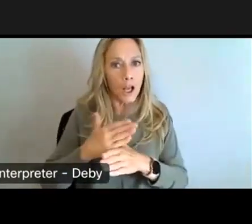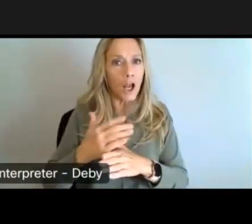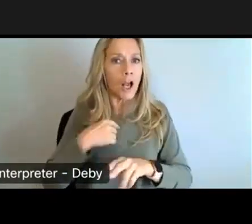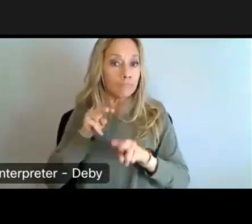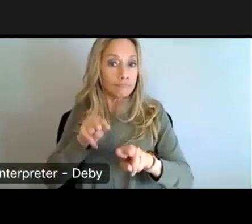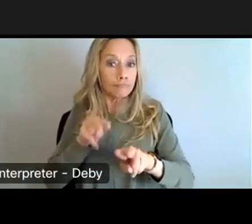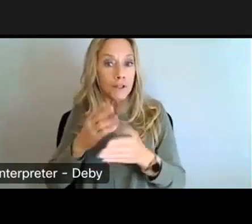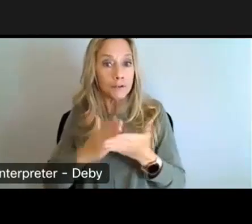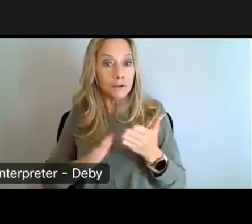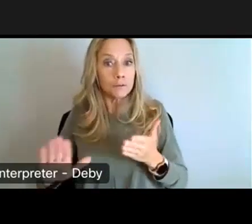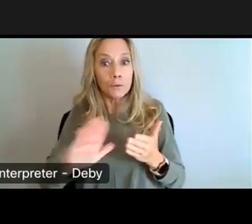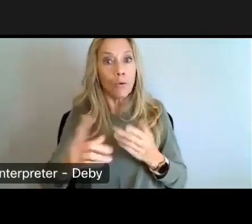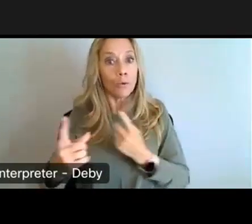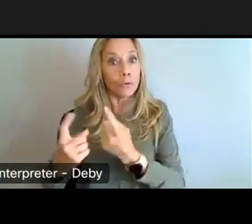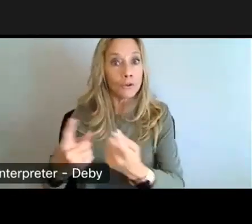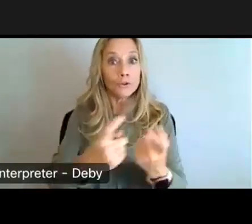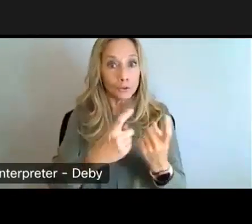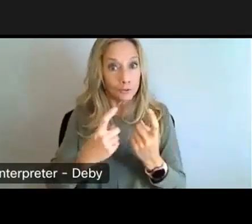some of the questions that you guys might have for me.